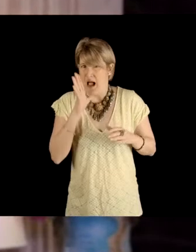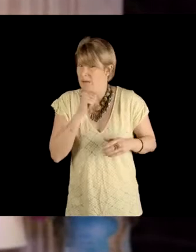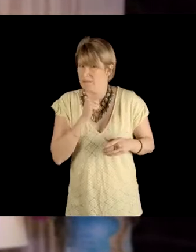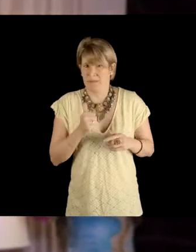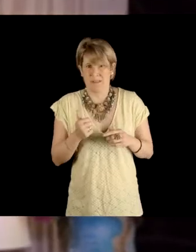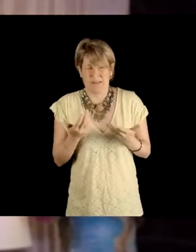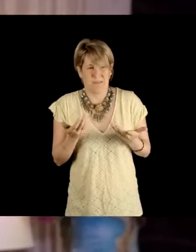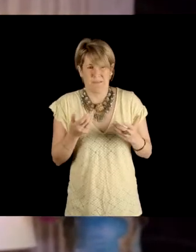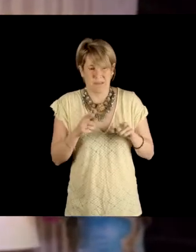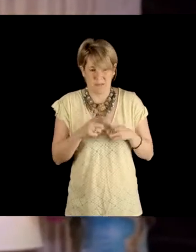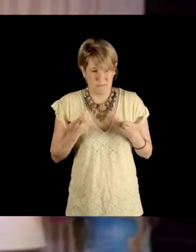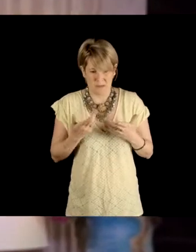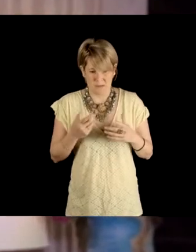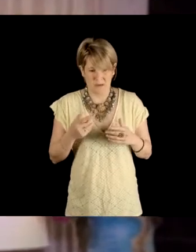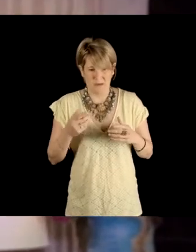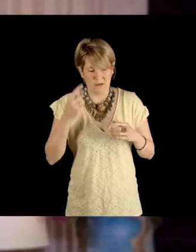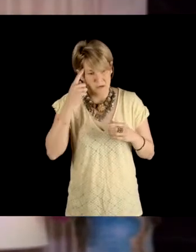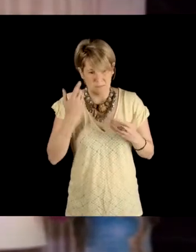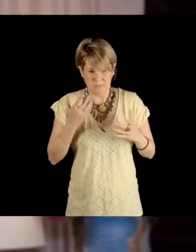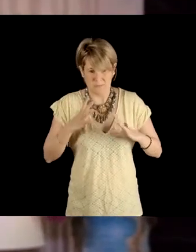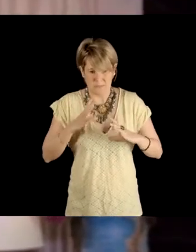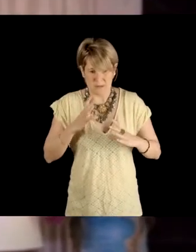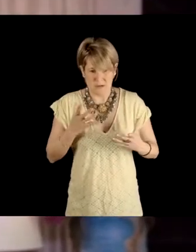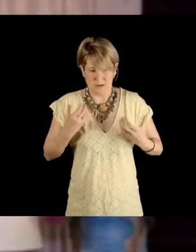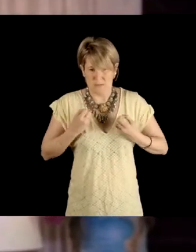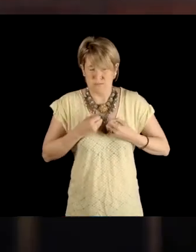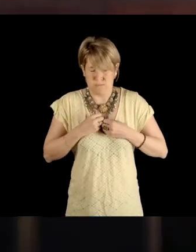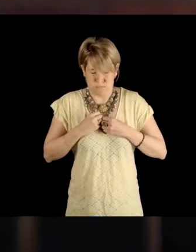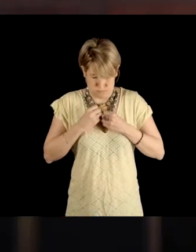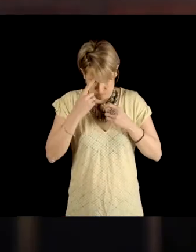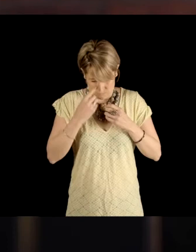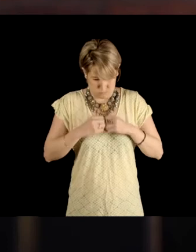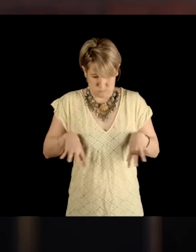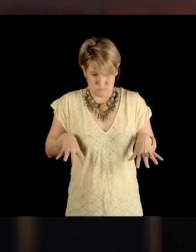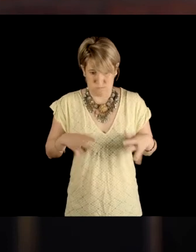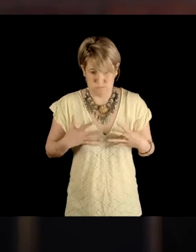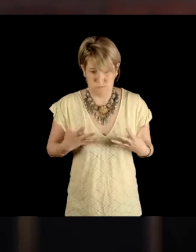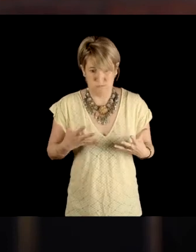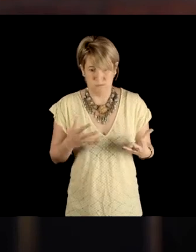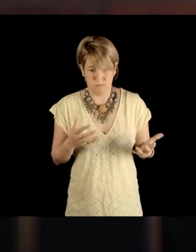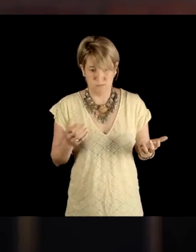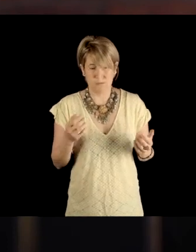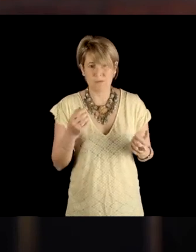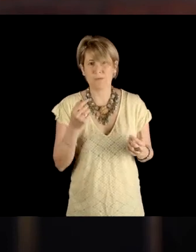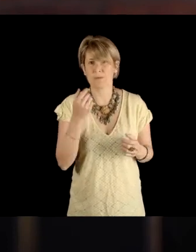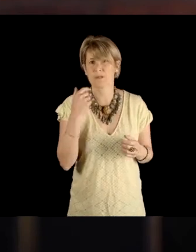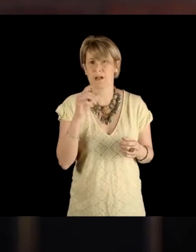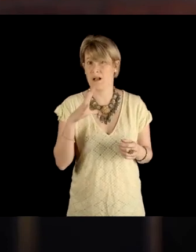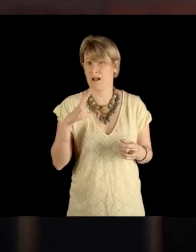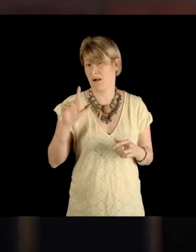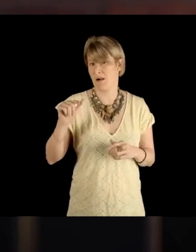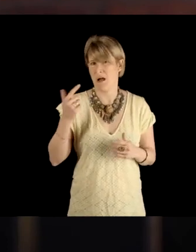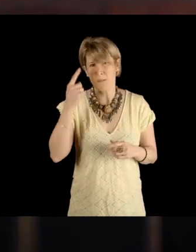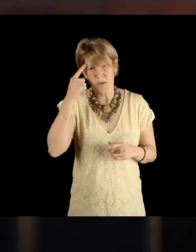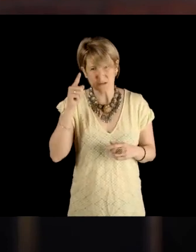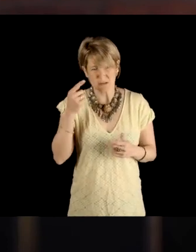second law of Newton or first law of Newton, I am not an expert in the physics, but actions and reactions are